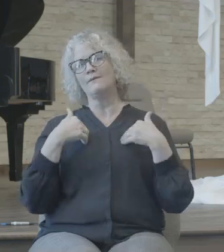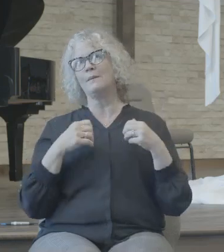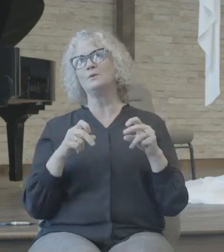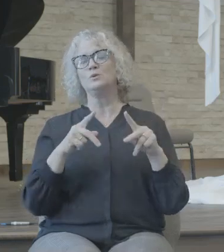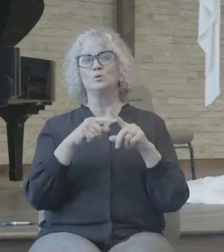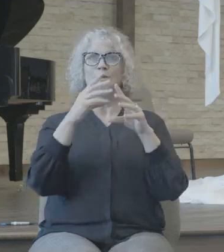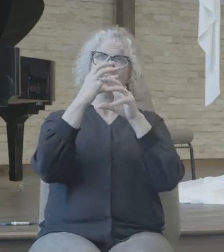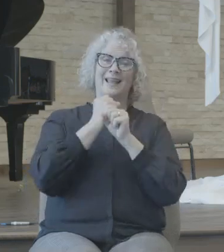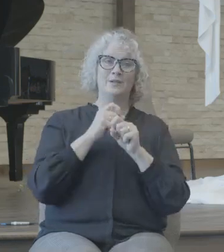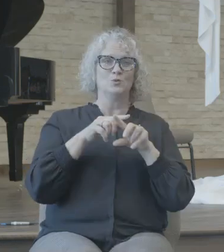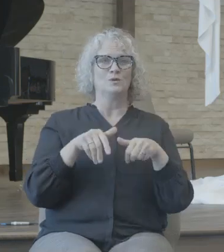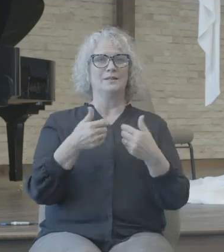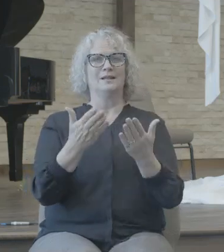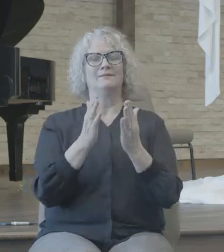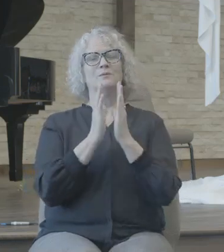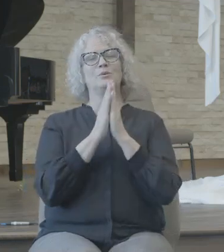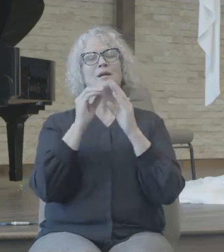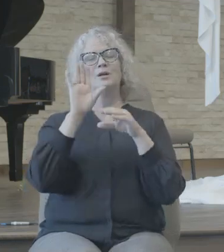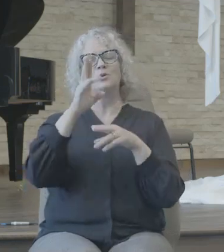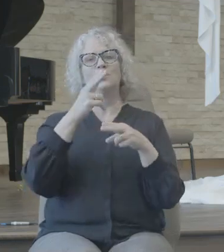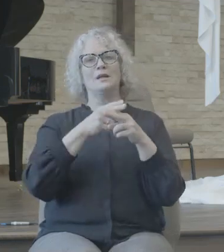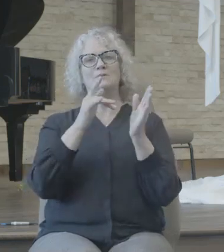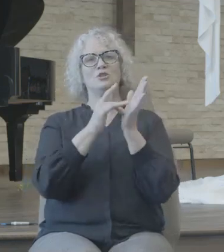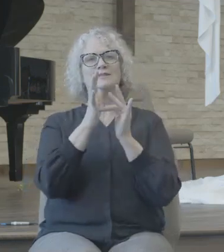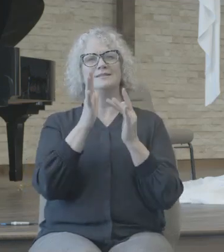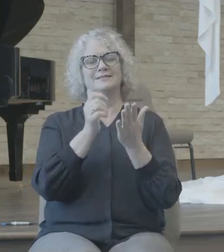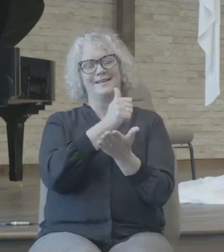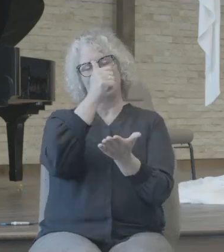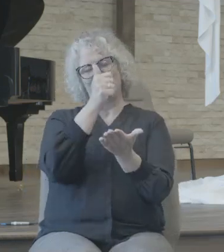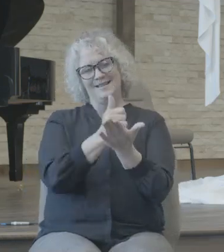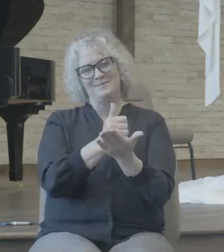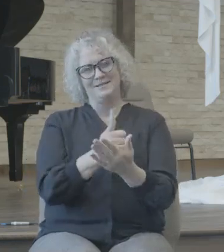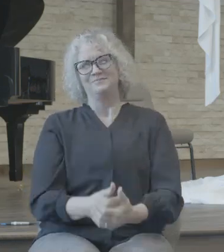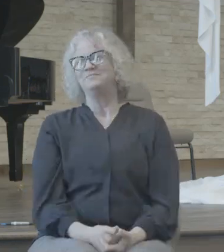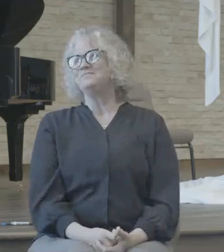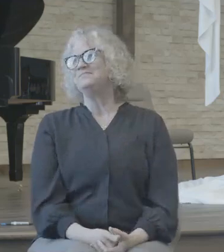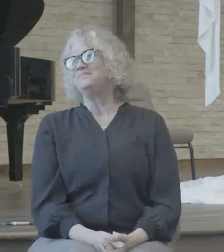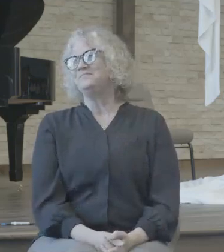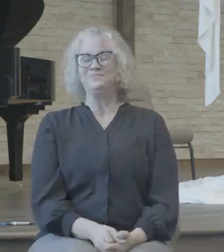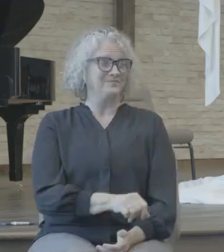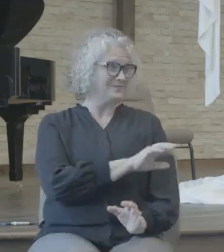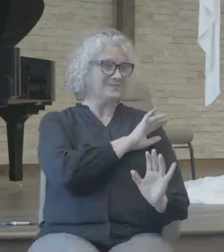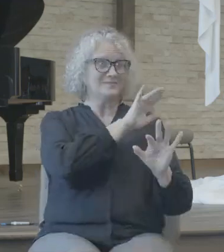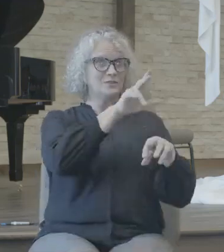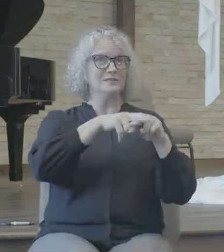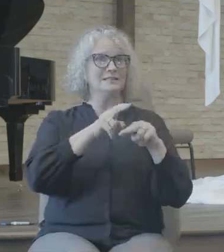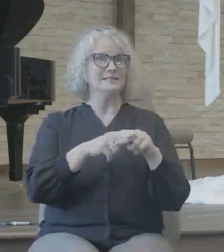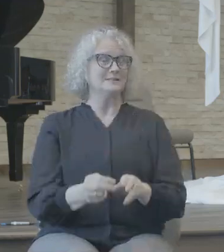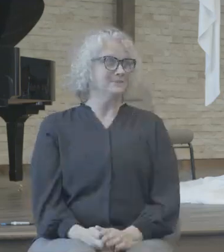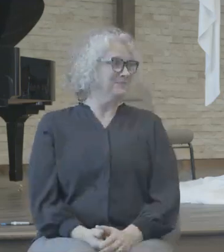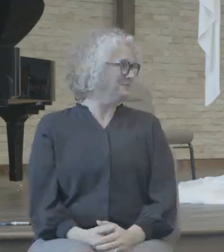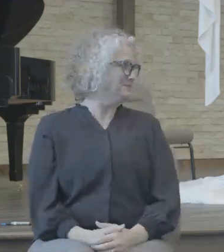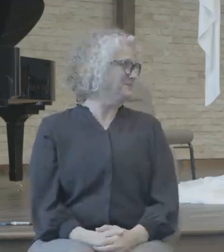give. We pray this in Your name, Jesus. Amen. You guys can go back to your seats.